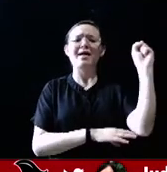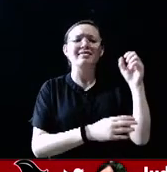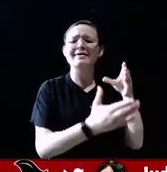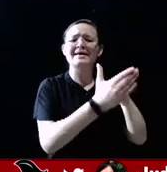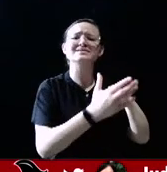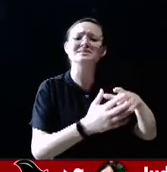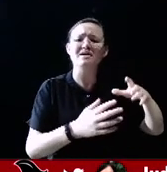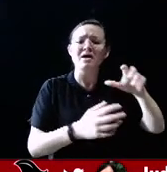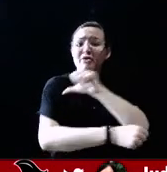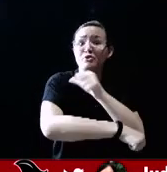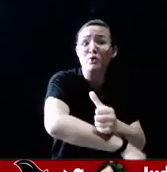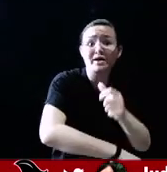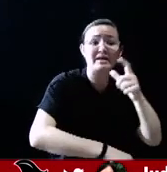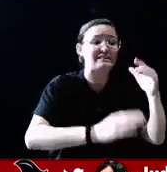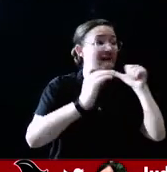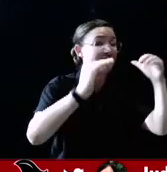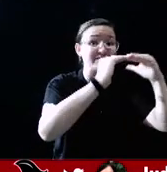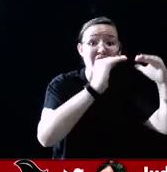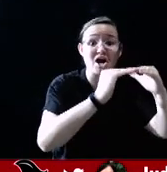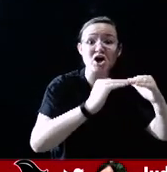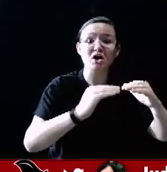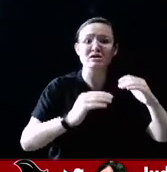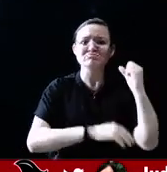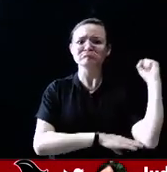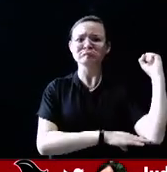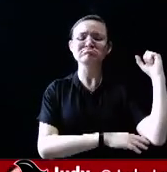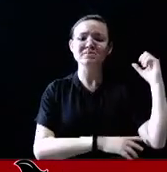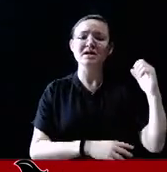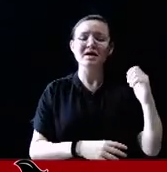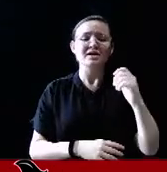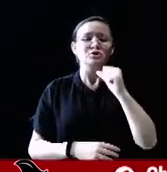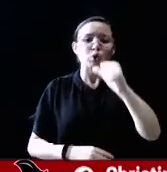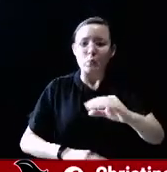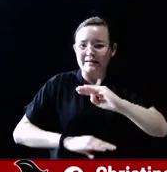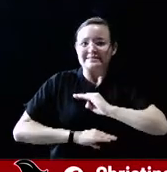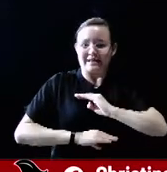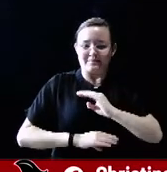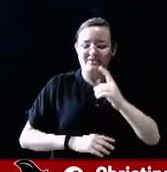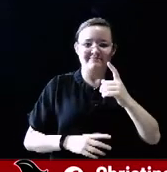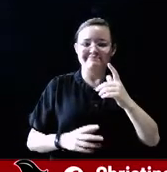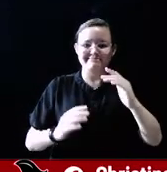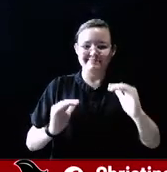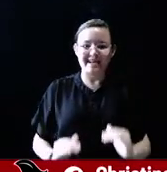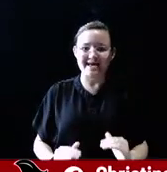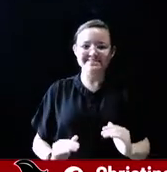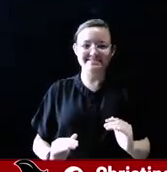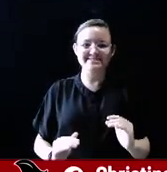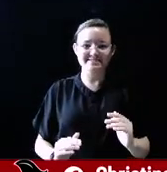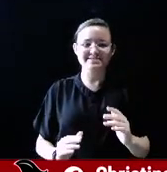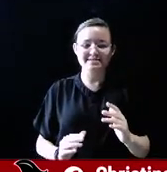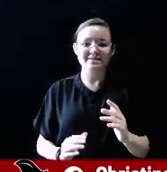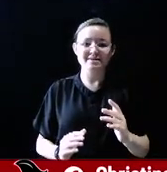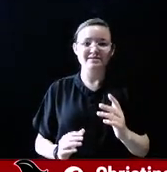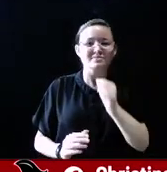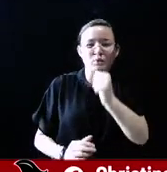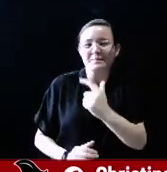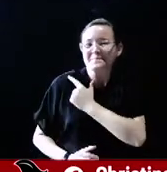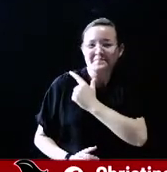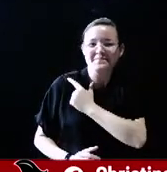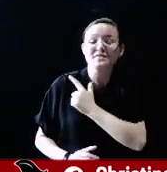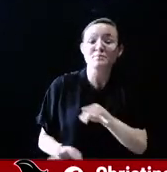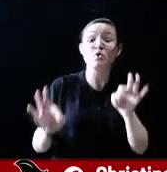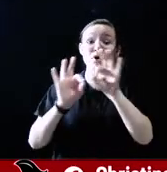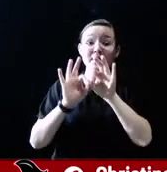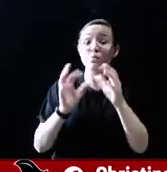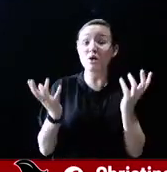authority to emphasize your resounding autonomy, and never settle for complacency. Most importantly, trust in